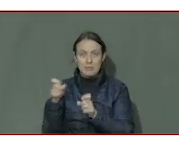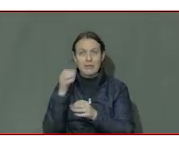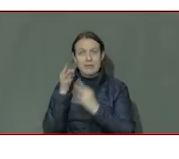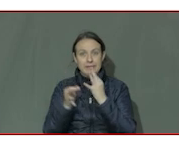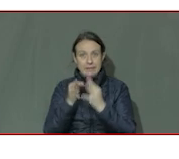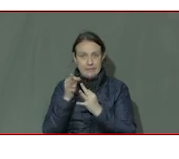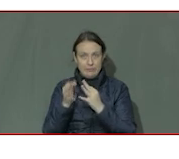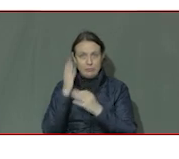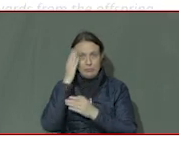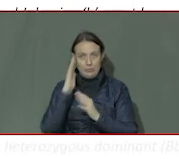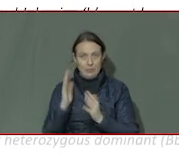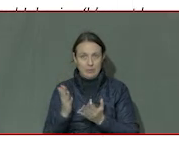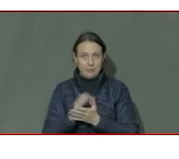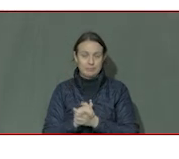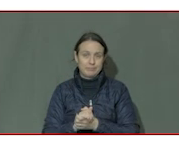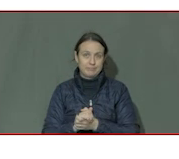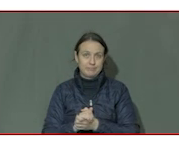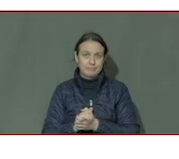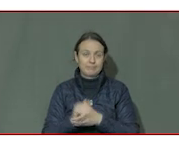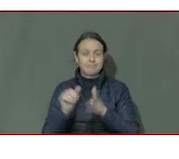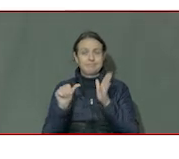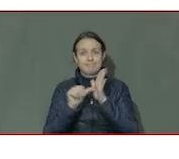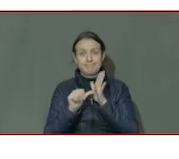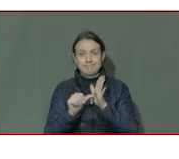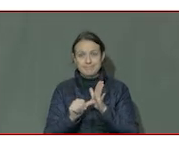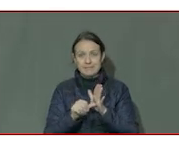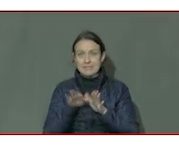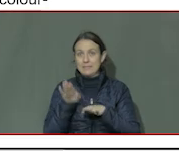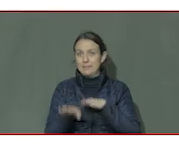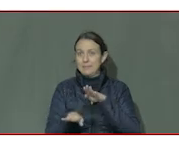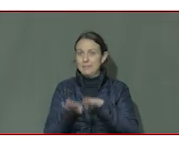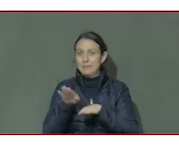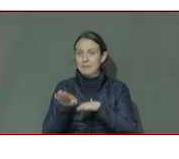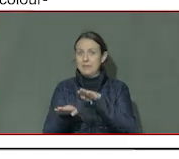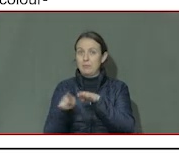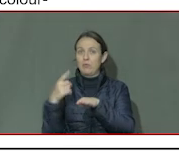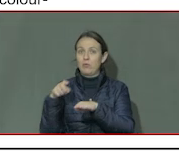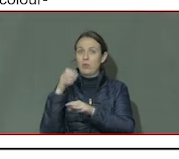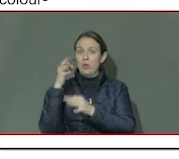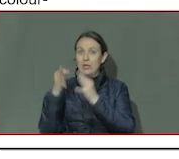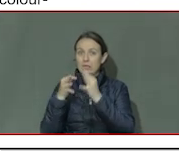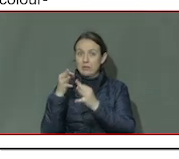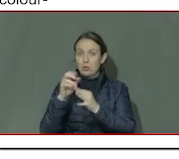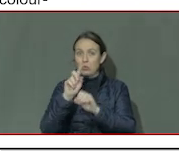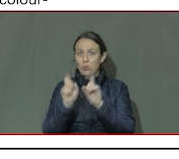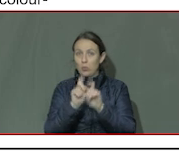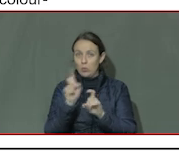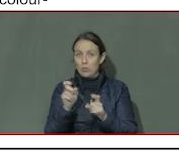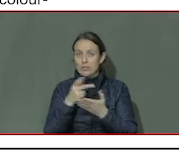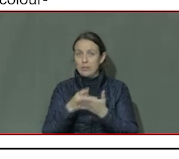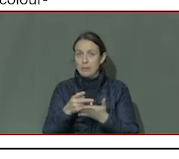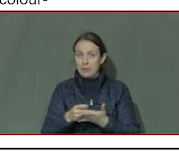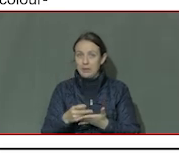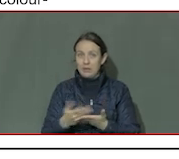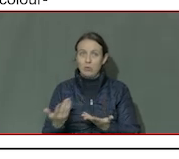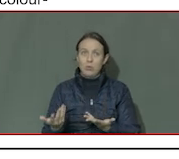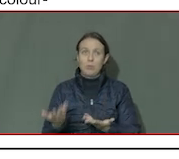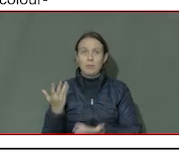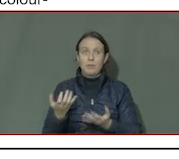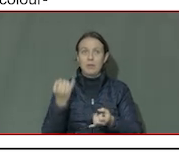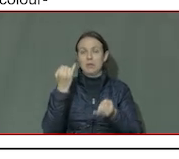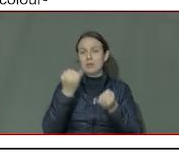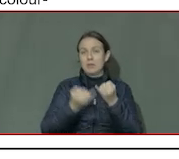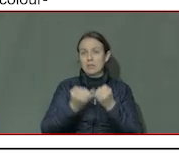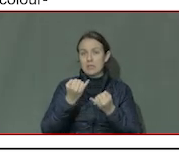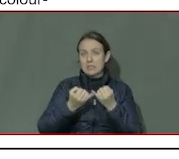Very important. So those are just the steps to follow and different questions. Sex-linked disorder, why